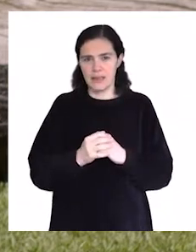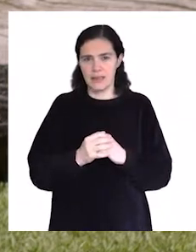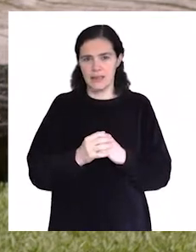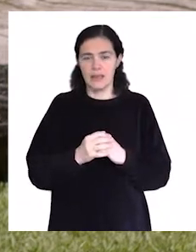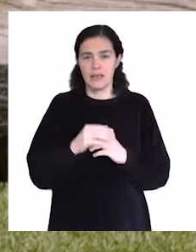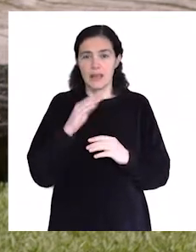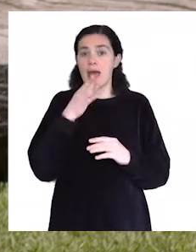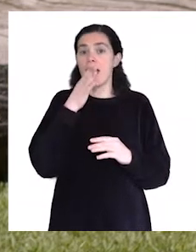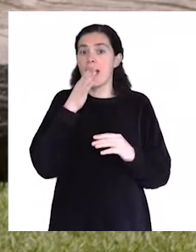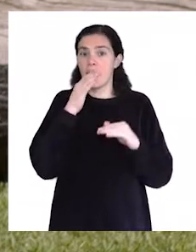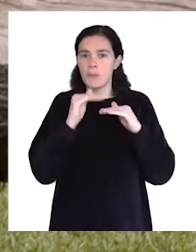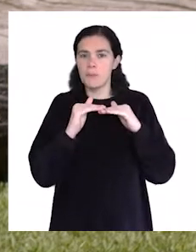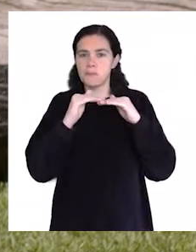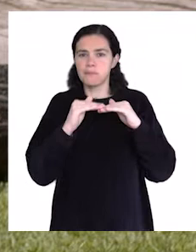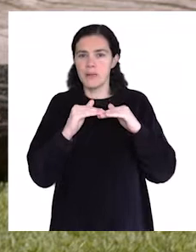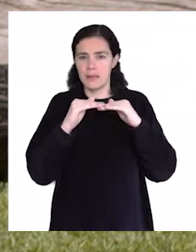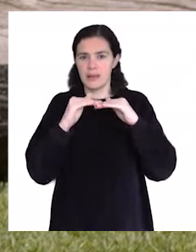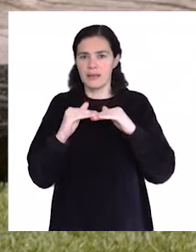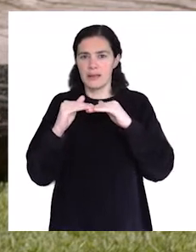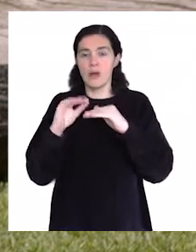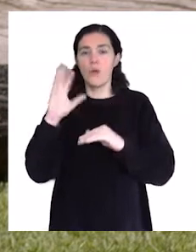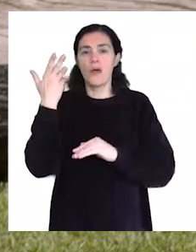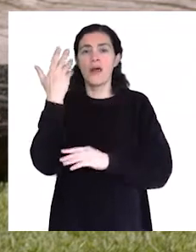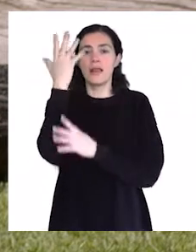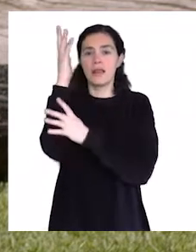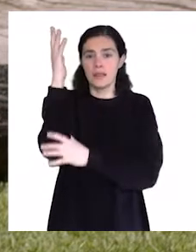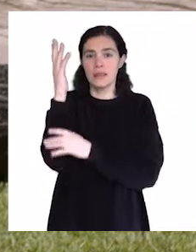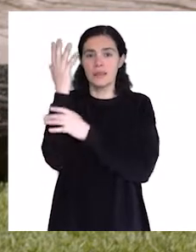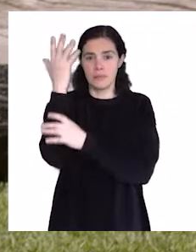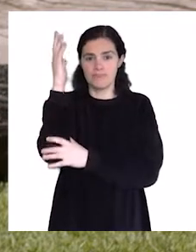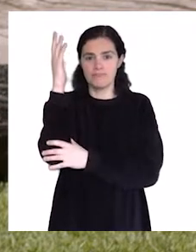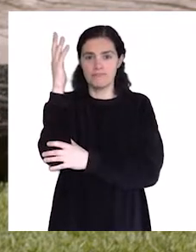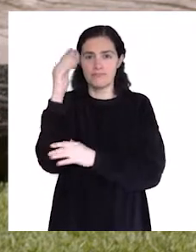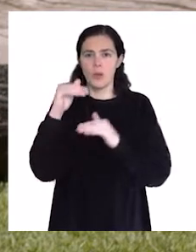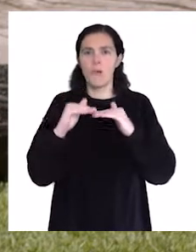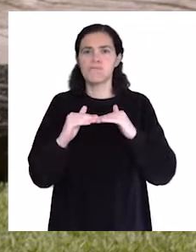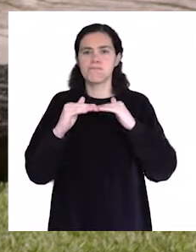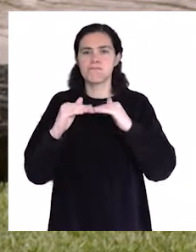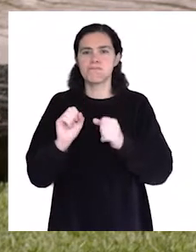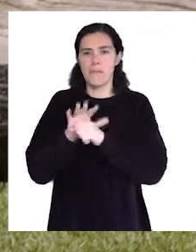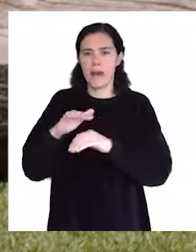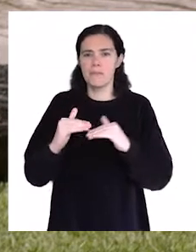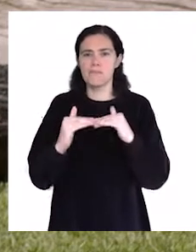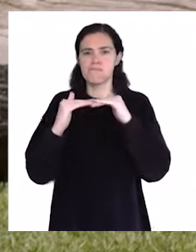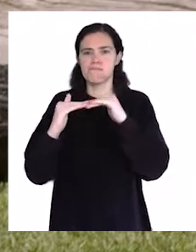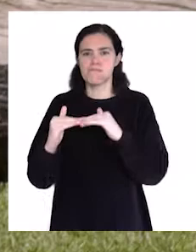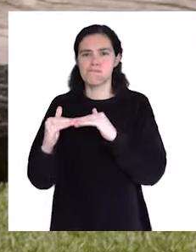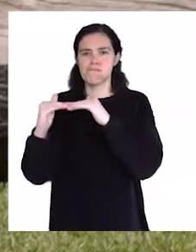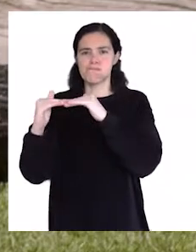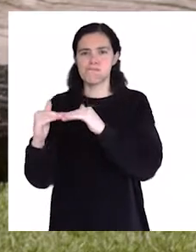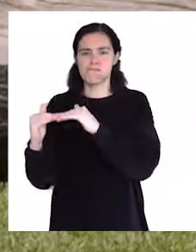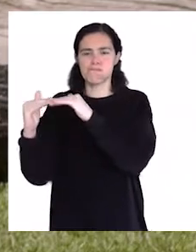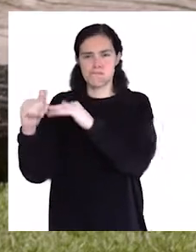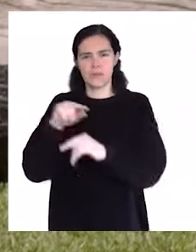of the water when the tree trunks are floating on the